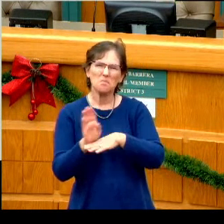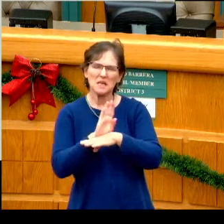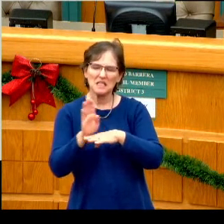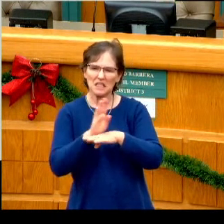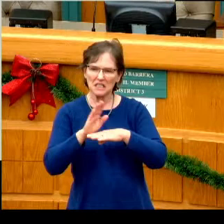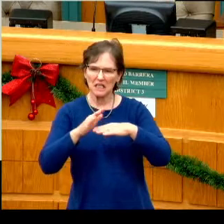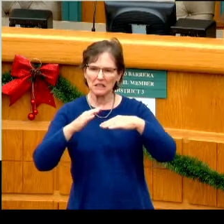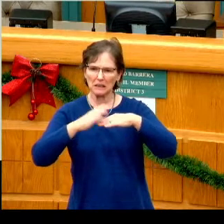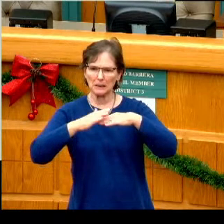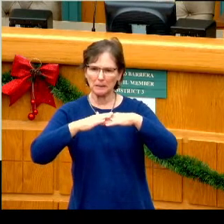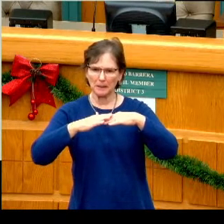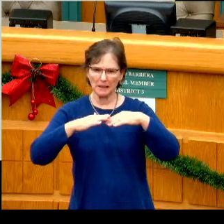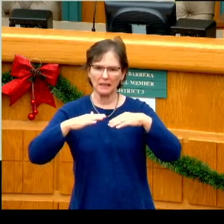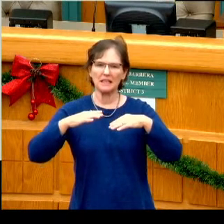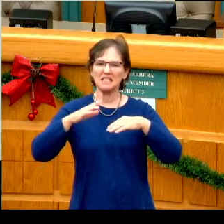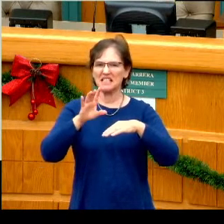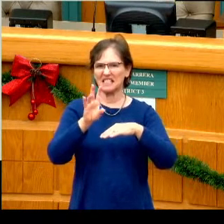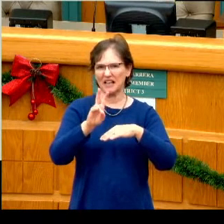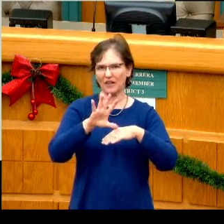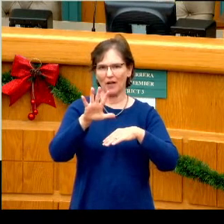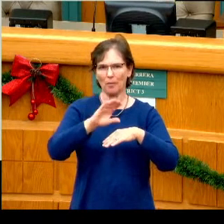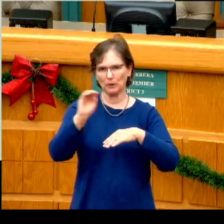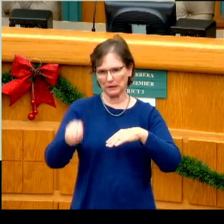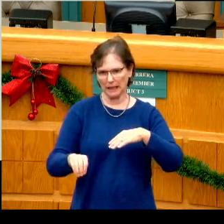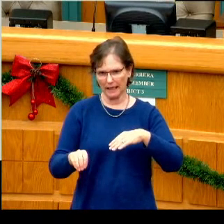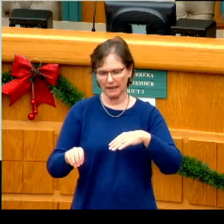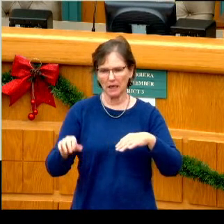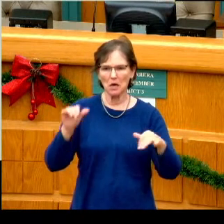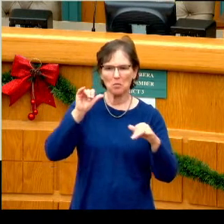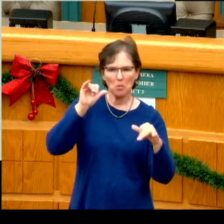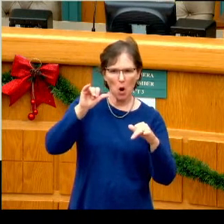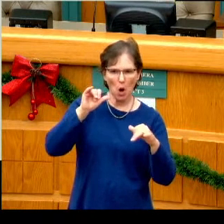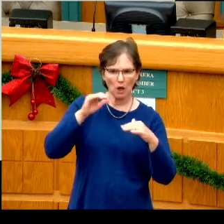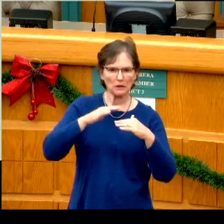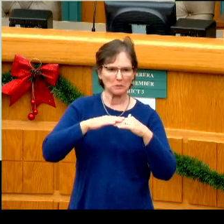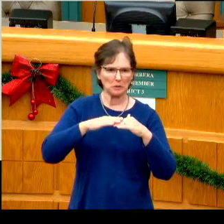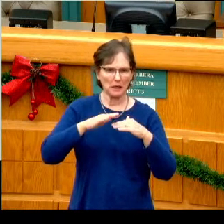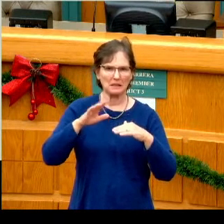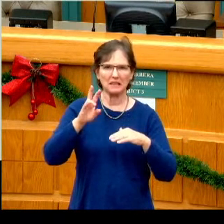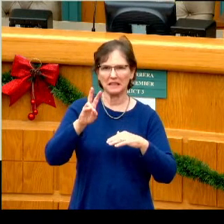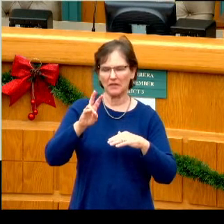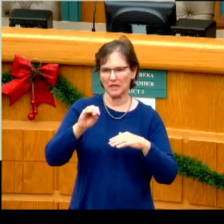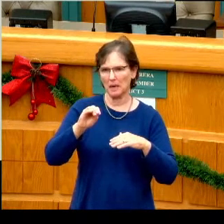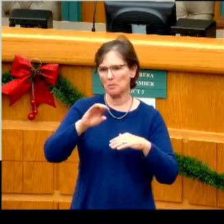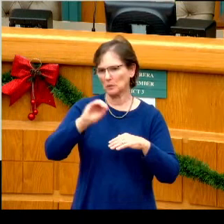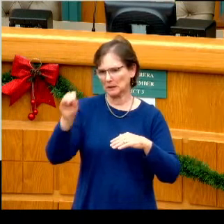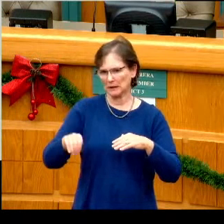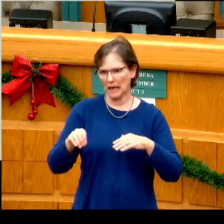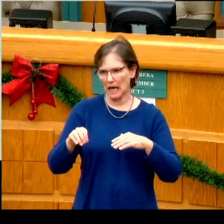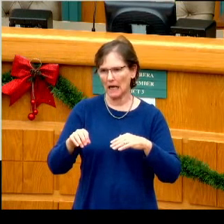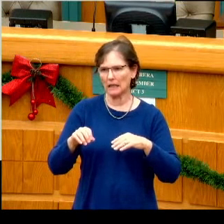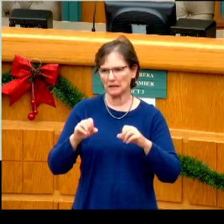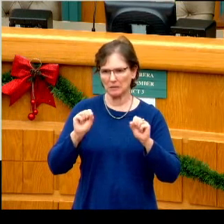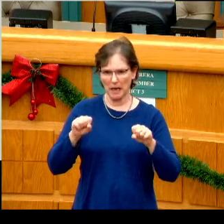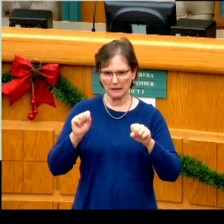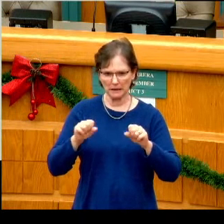and bars are at 50% operating capacity right now. In the Coastal Bend, we're up to